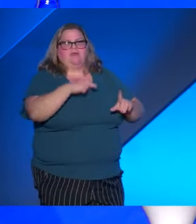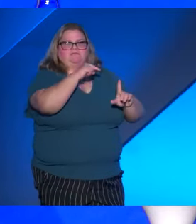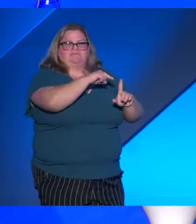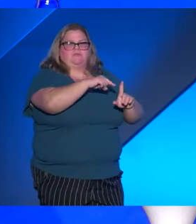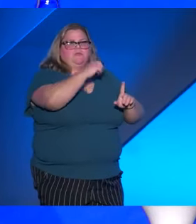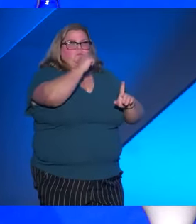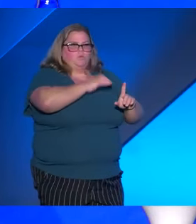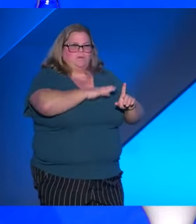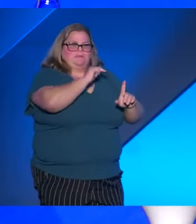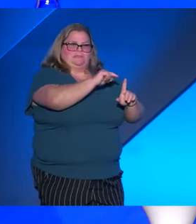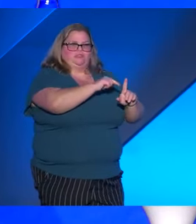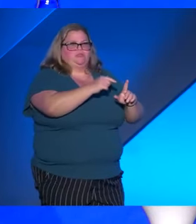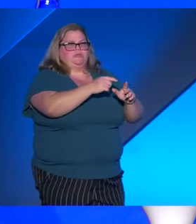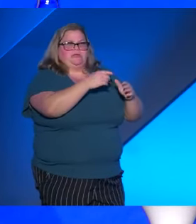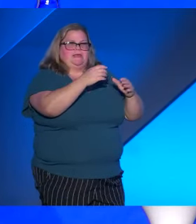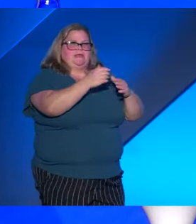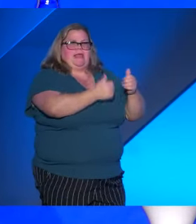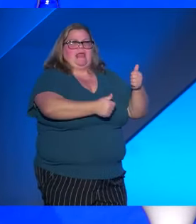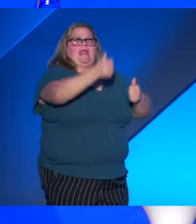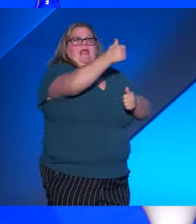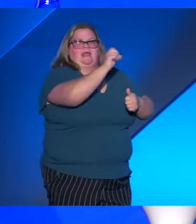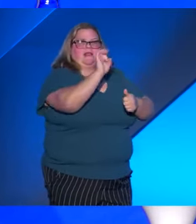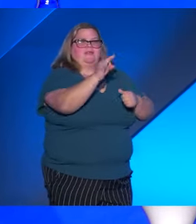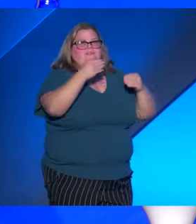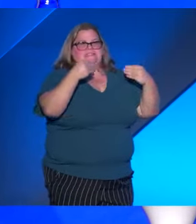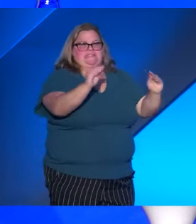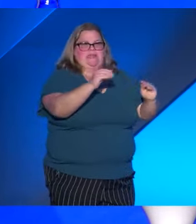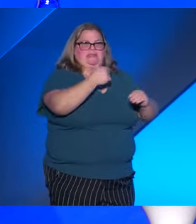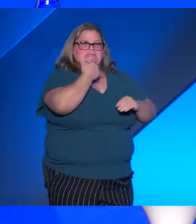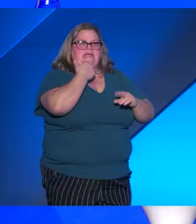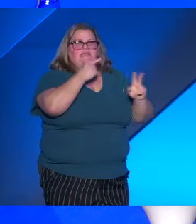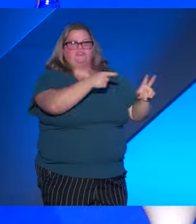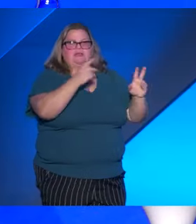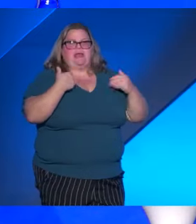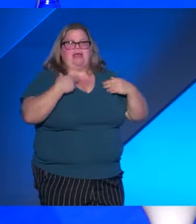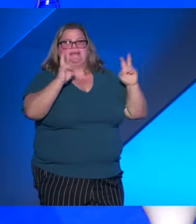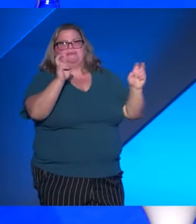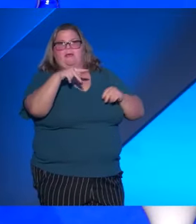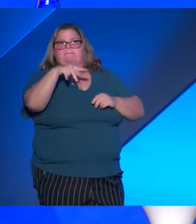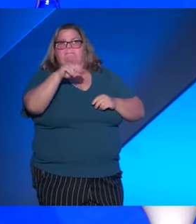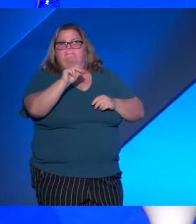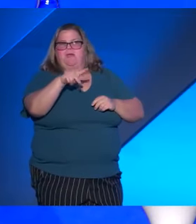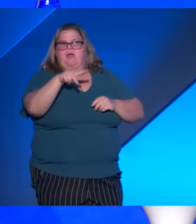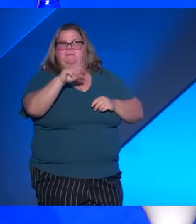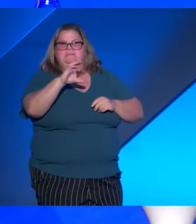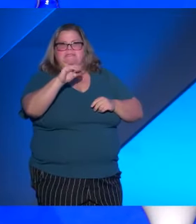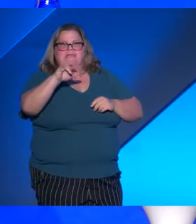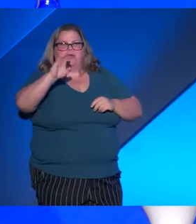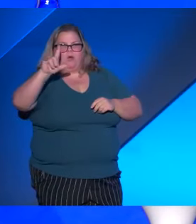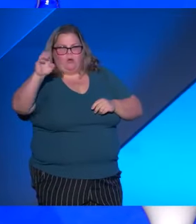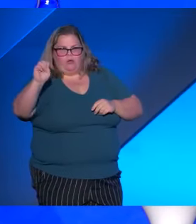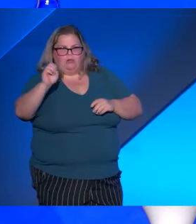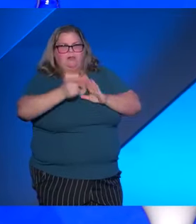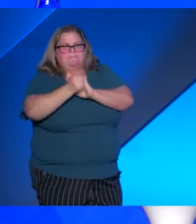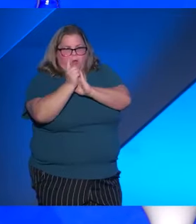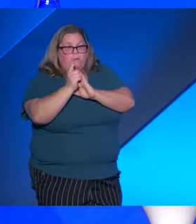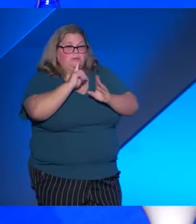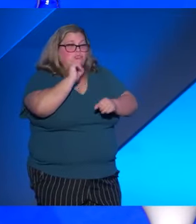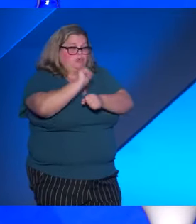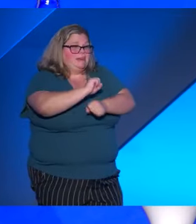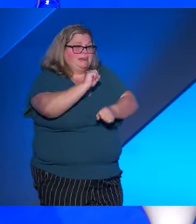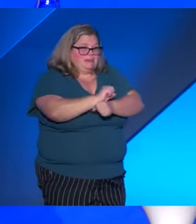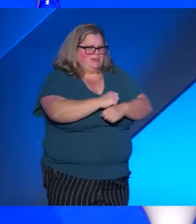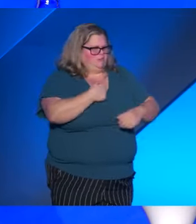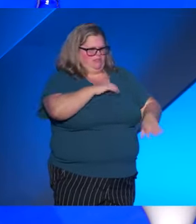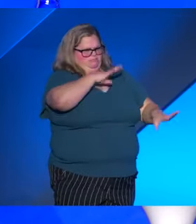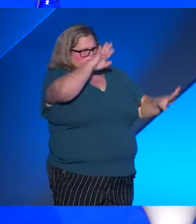And I was like, okay, I need to know more about that. And she literally goes out on her deck when it's